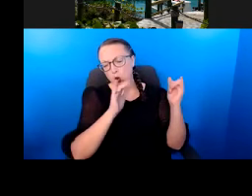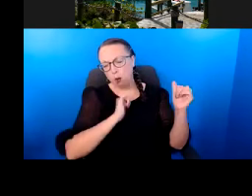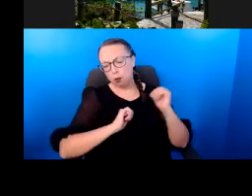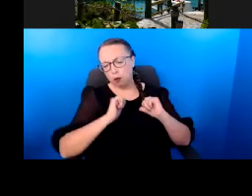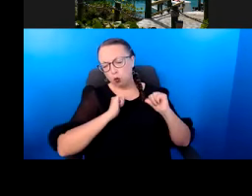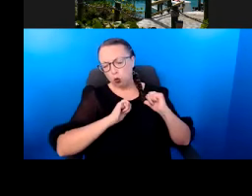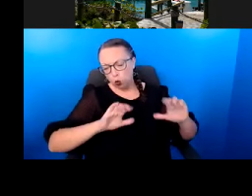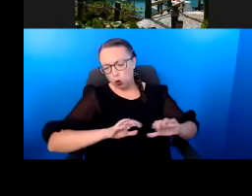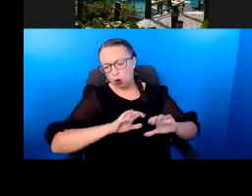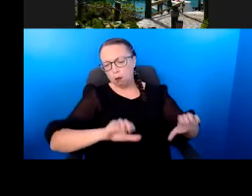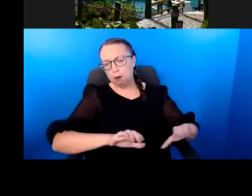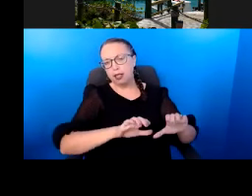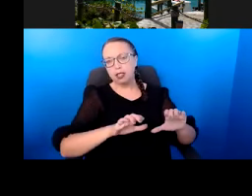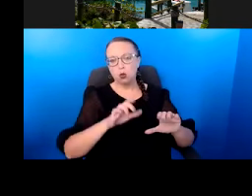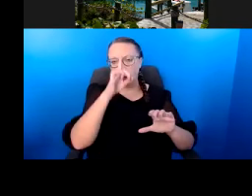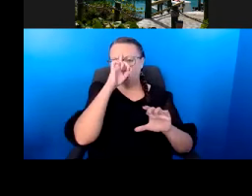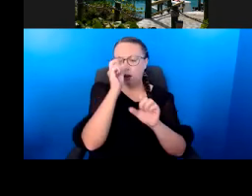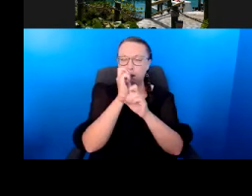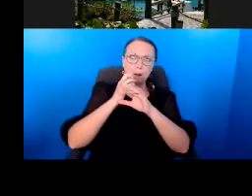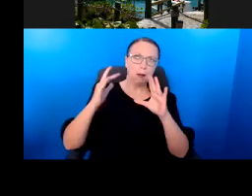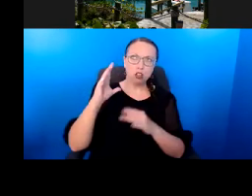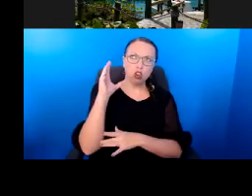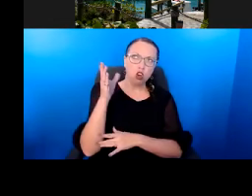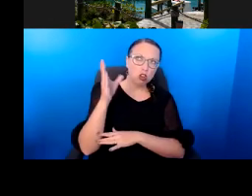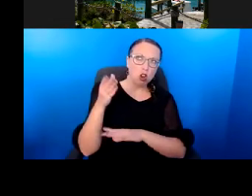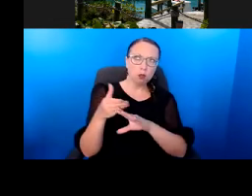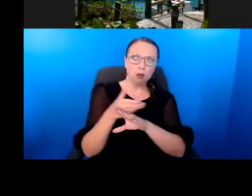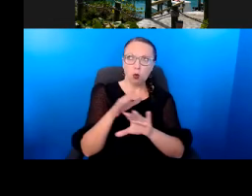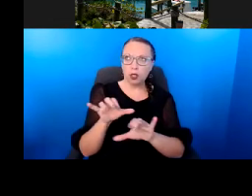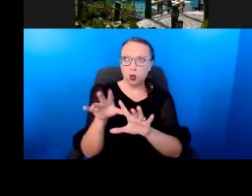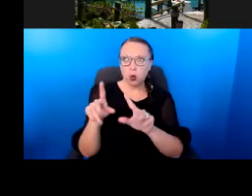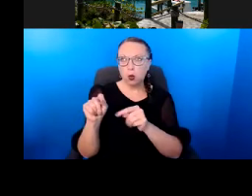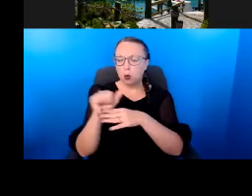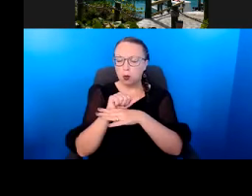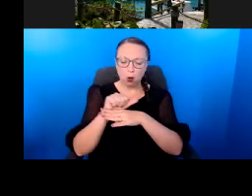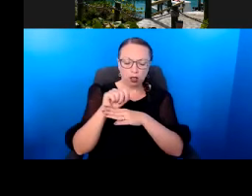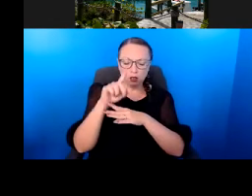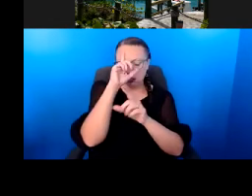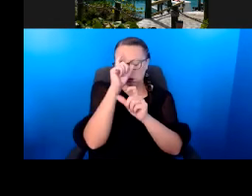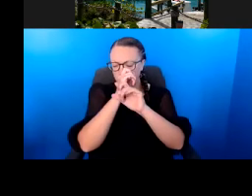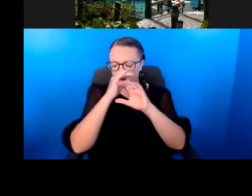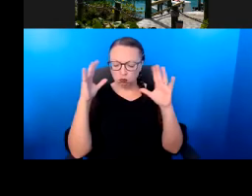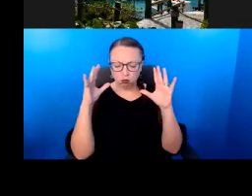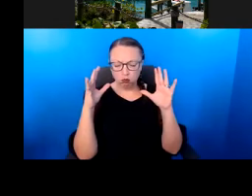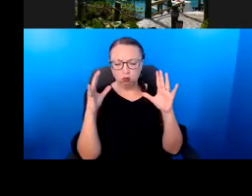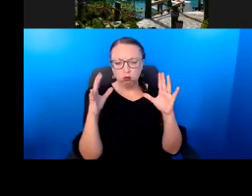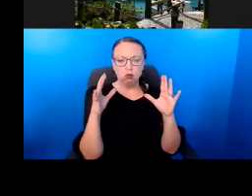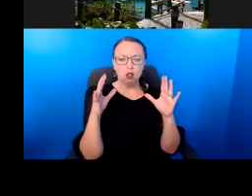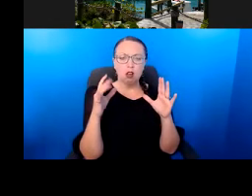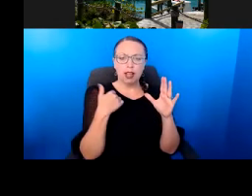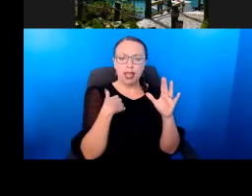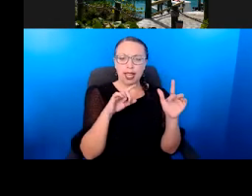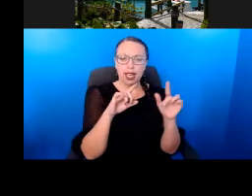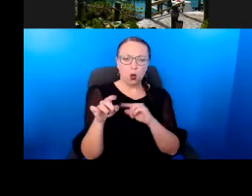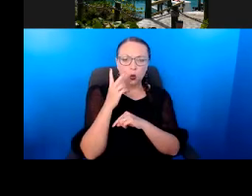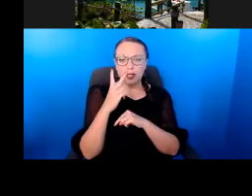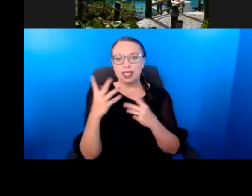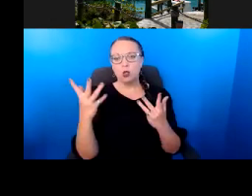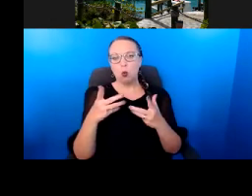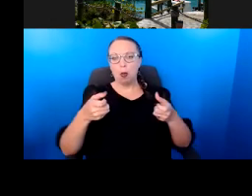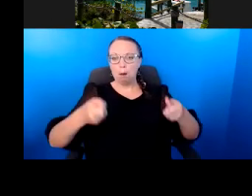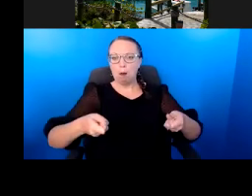imagine our talks before we give them. You practice in imagery. I always go to see like what the podium's going